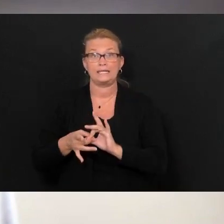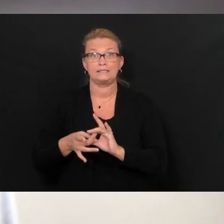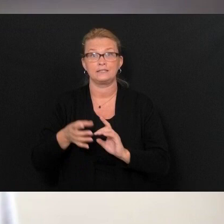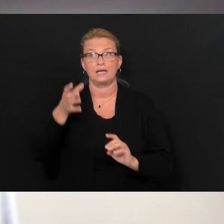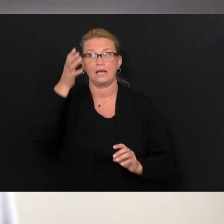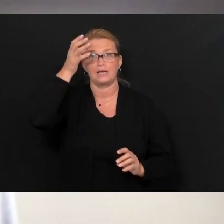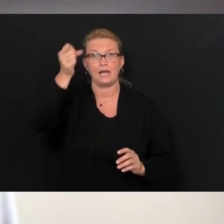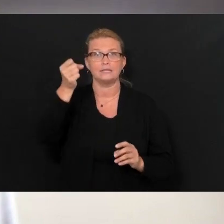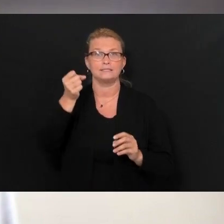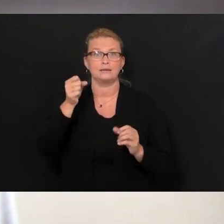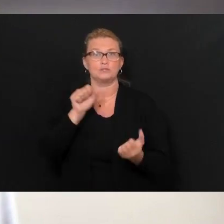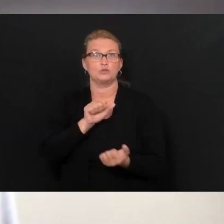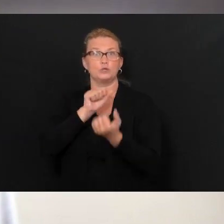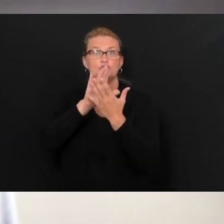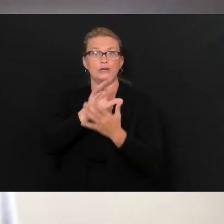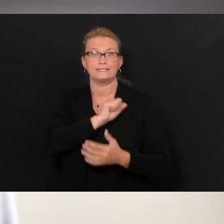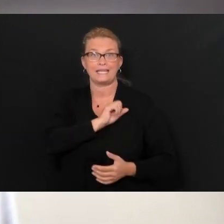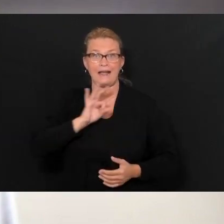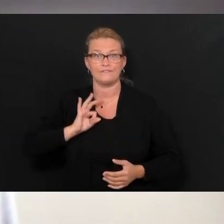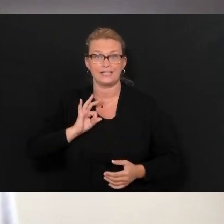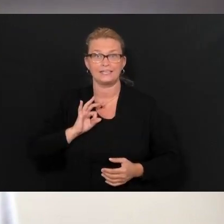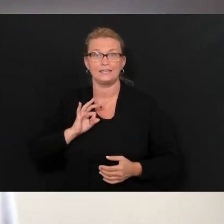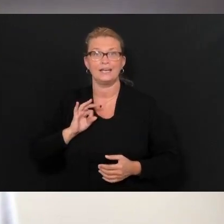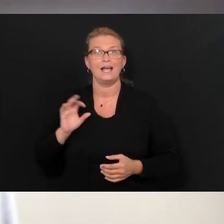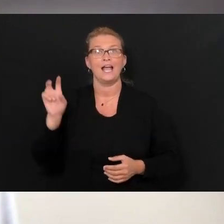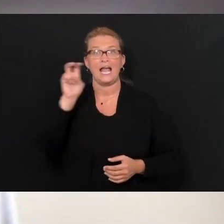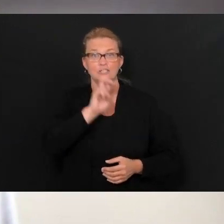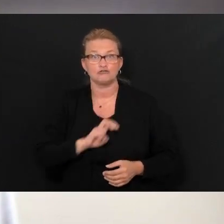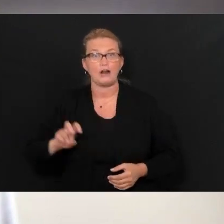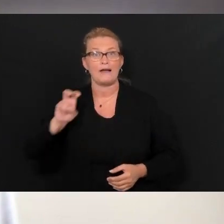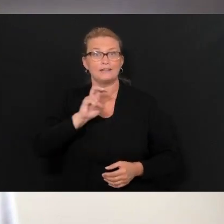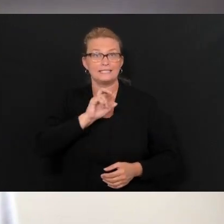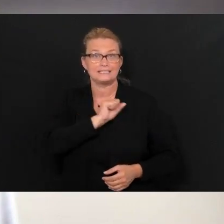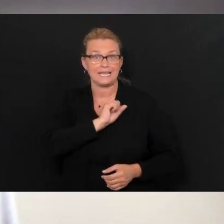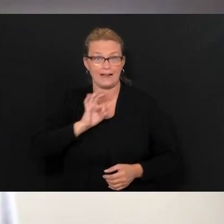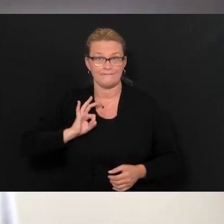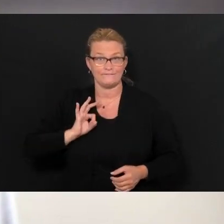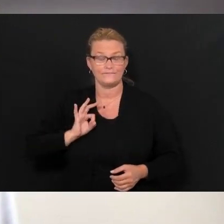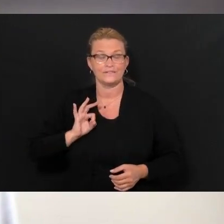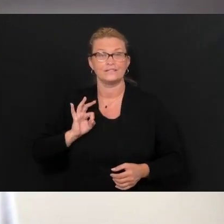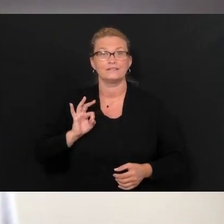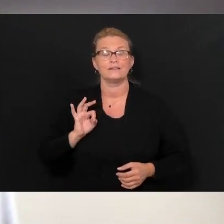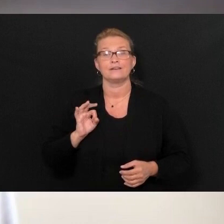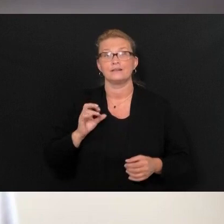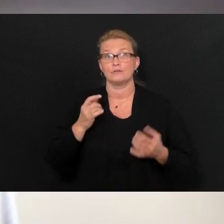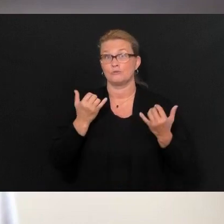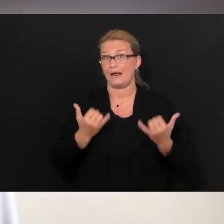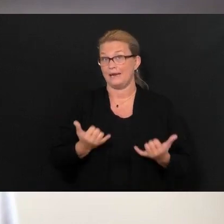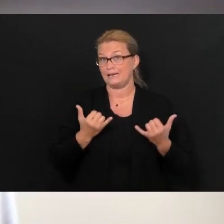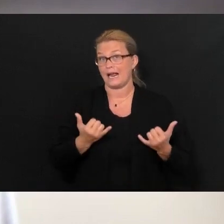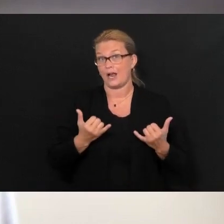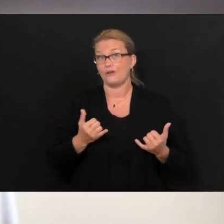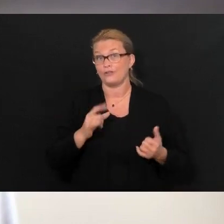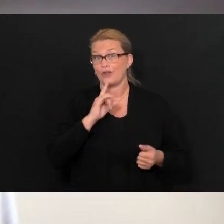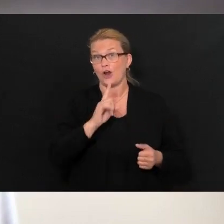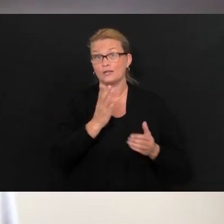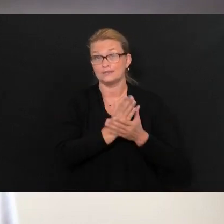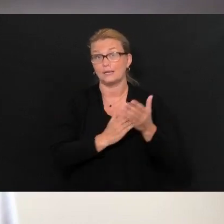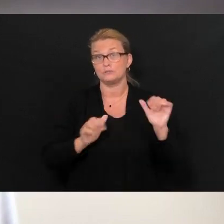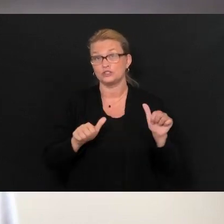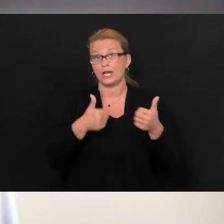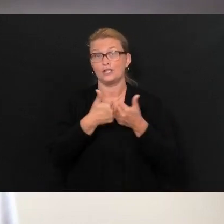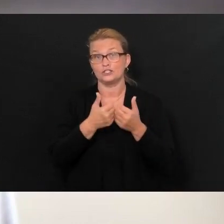to better address staffing as well as traveling staff and things that, because right now there are some challenges